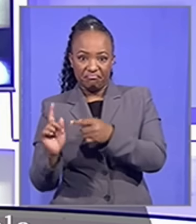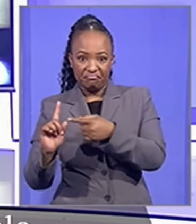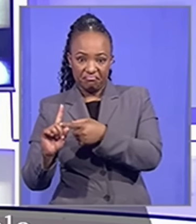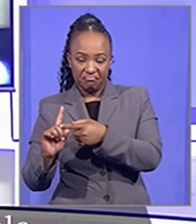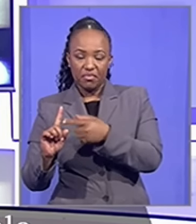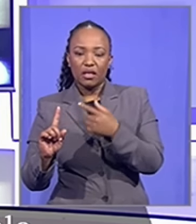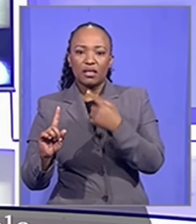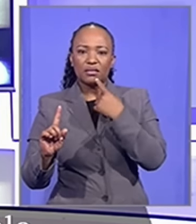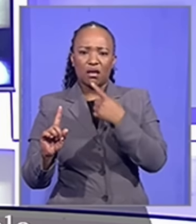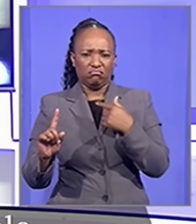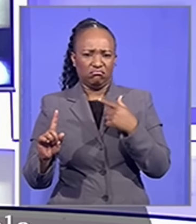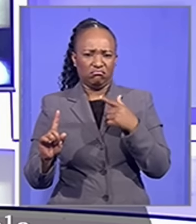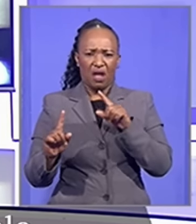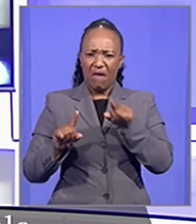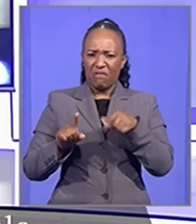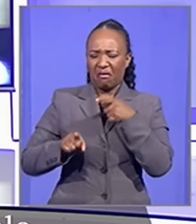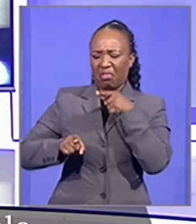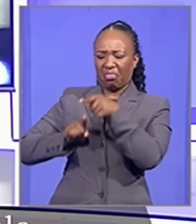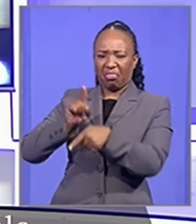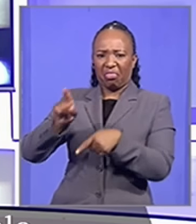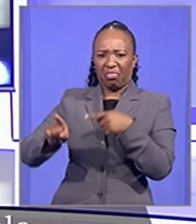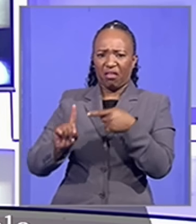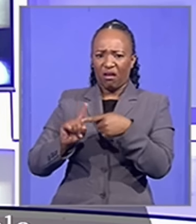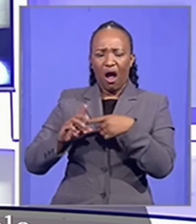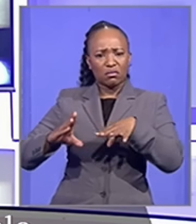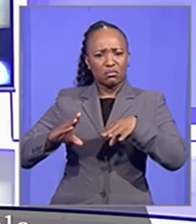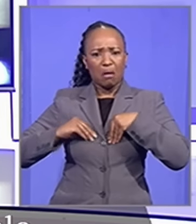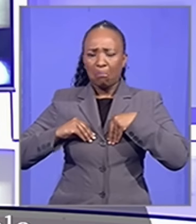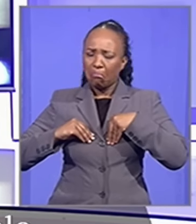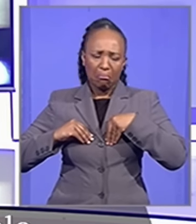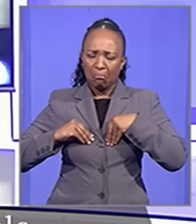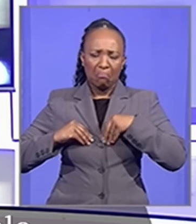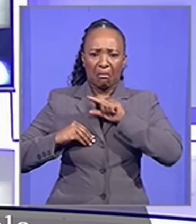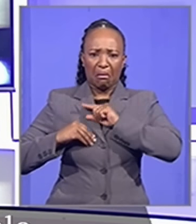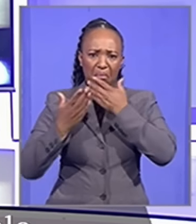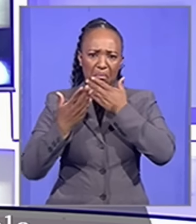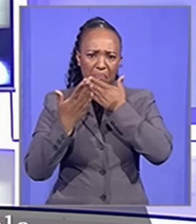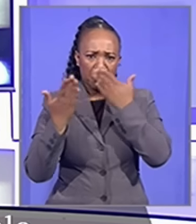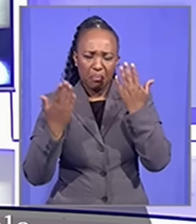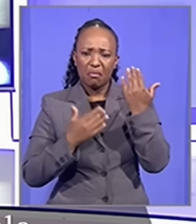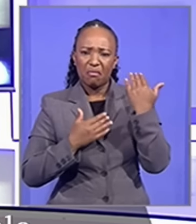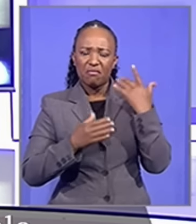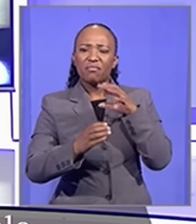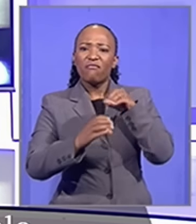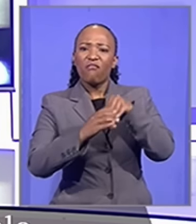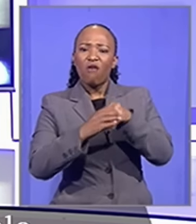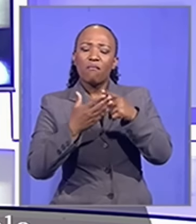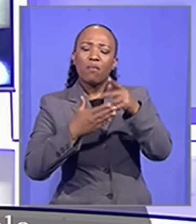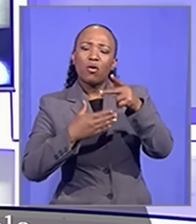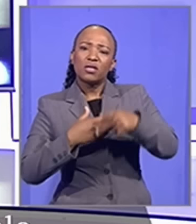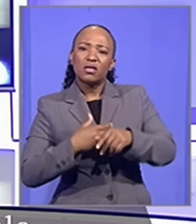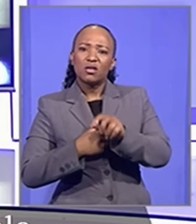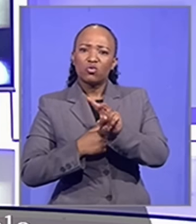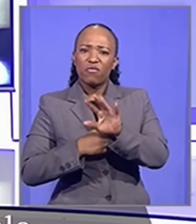ka tsona nyeweng ya ho tloswa ha marulelo a asbestos ya diranta tse dimilione tse